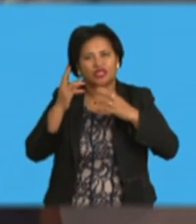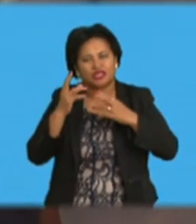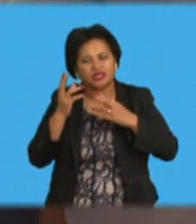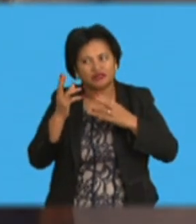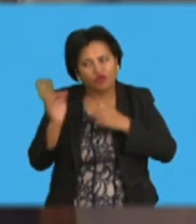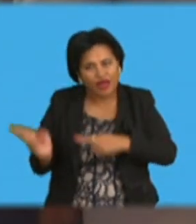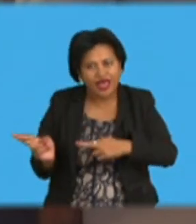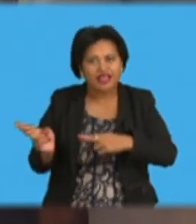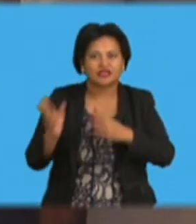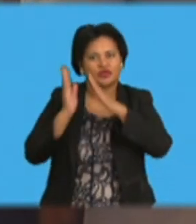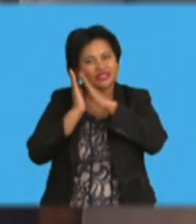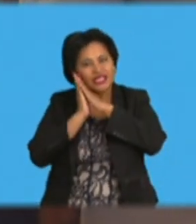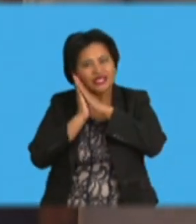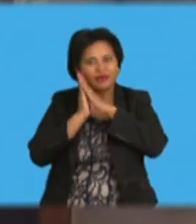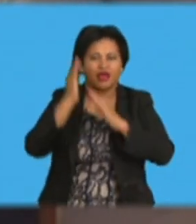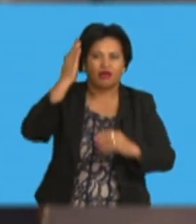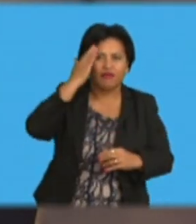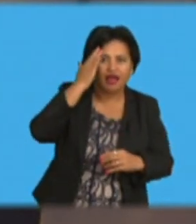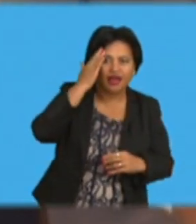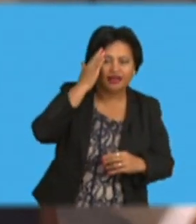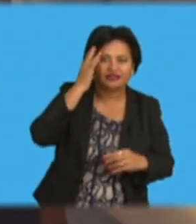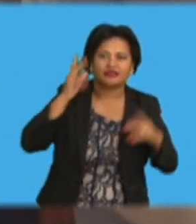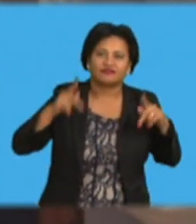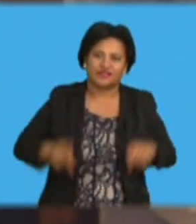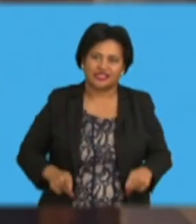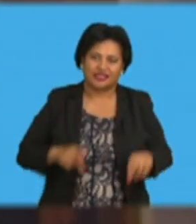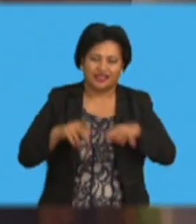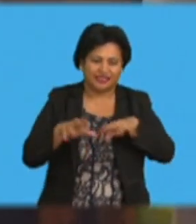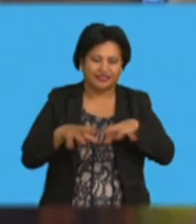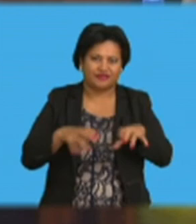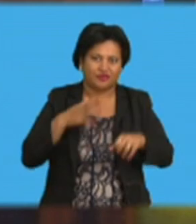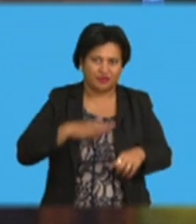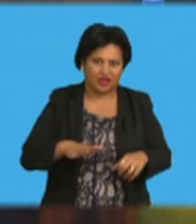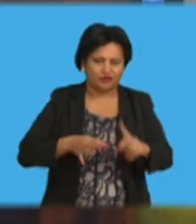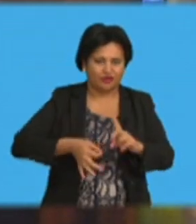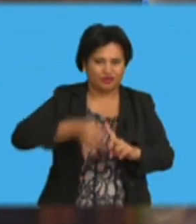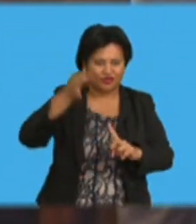mental state and physical activity. And these are the things that we will continue to focus on. Thank you, Madam Speaker.